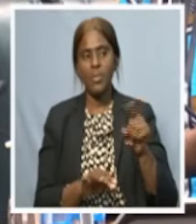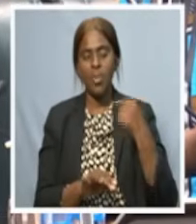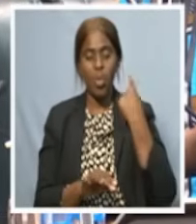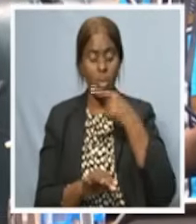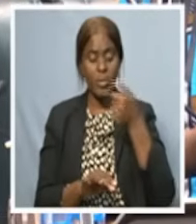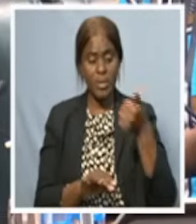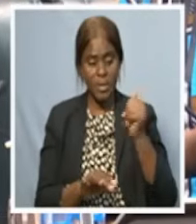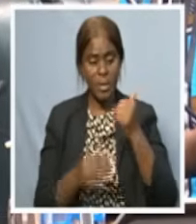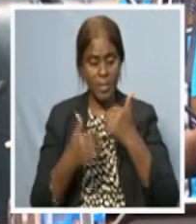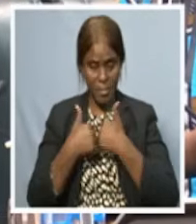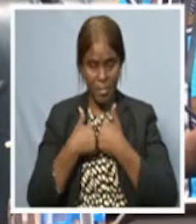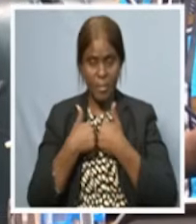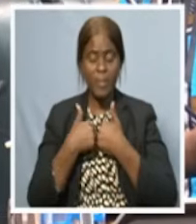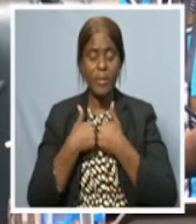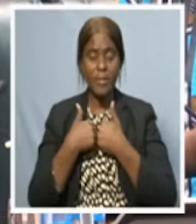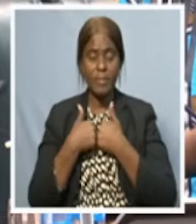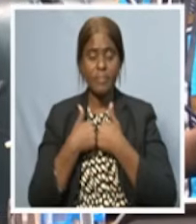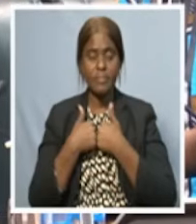who had